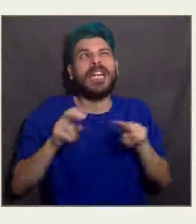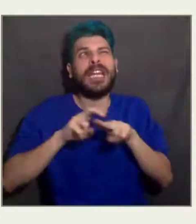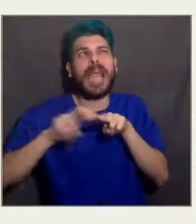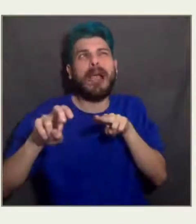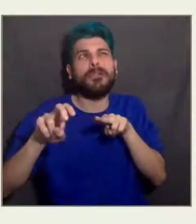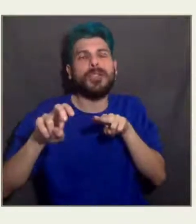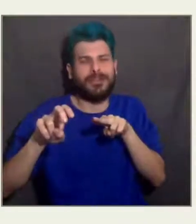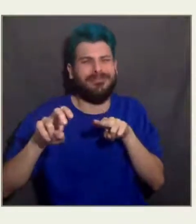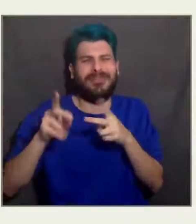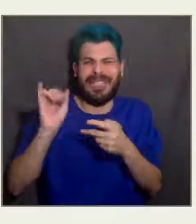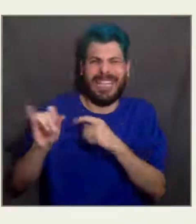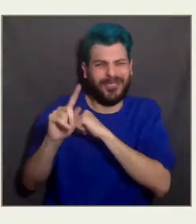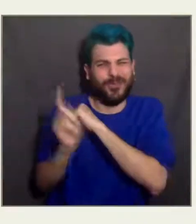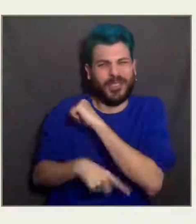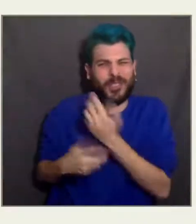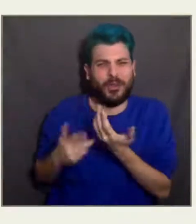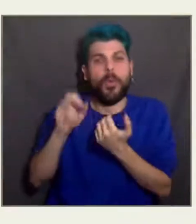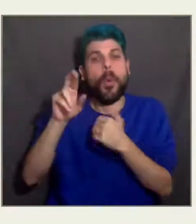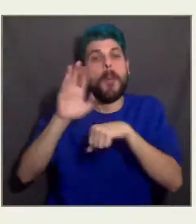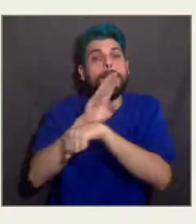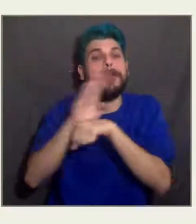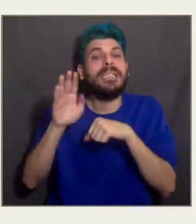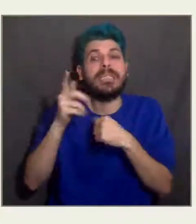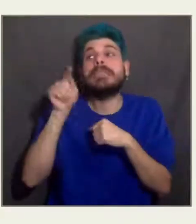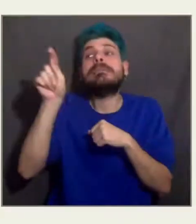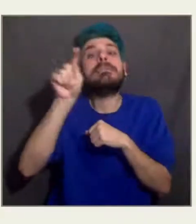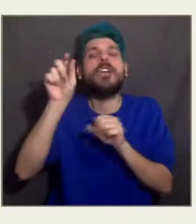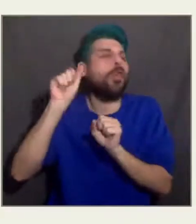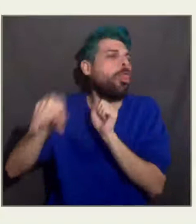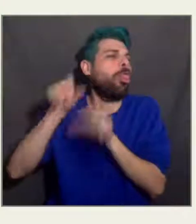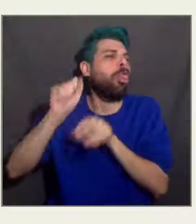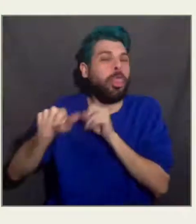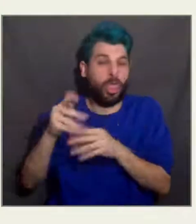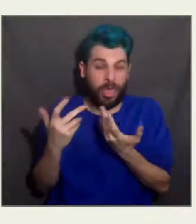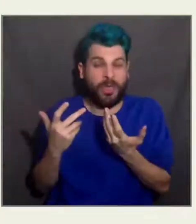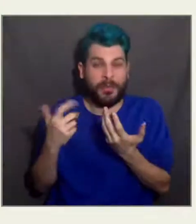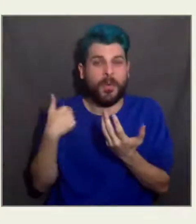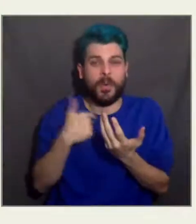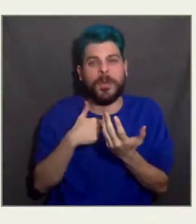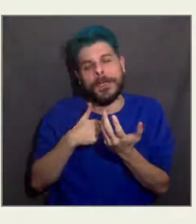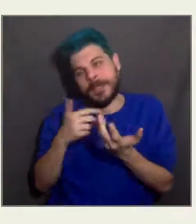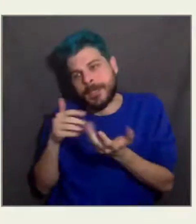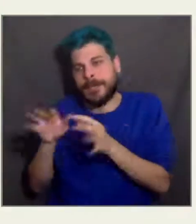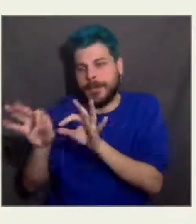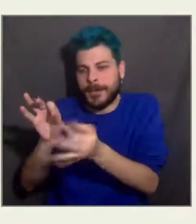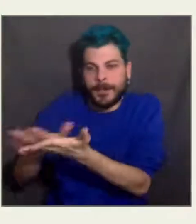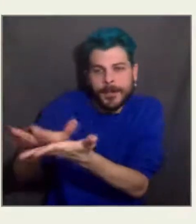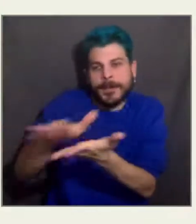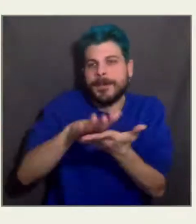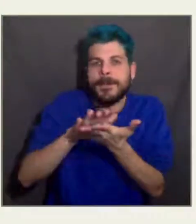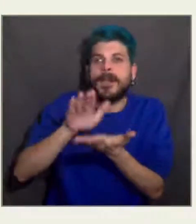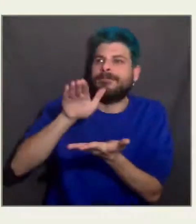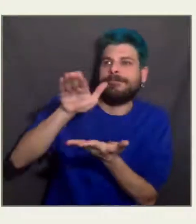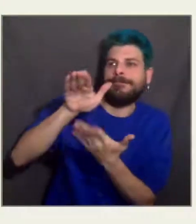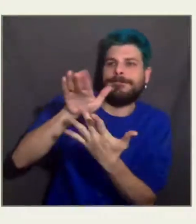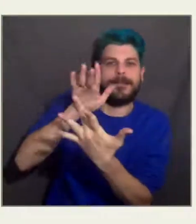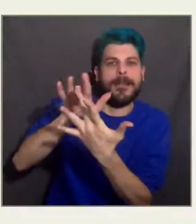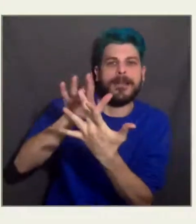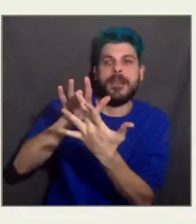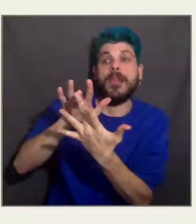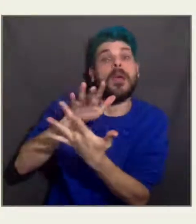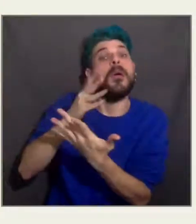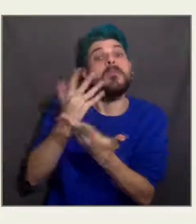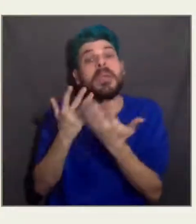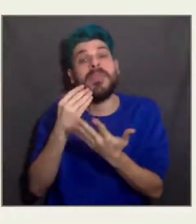rain. The RID Patrol also works with Oregonians experiencing homelessness to help manage their garbage pickups,